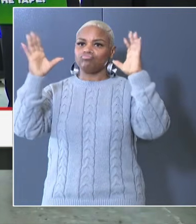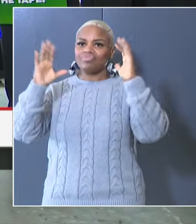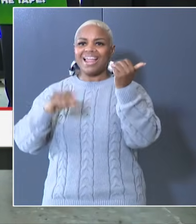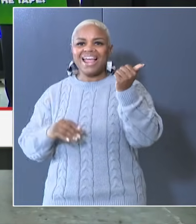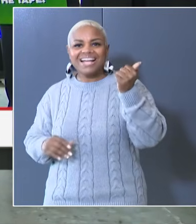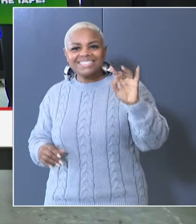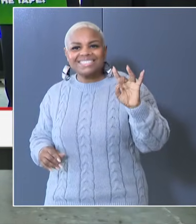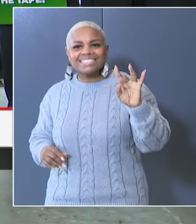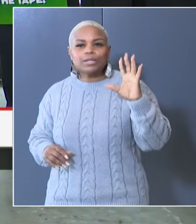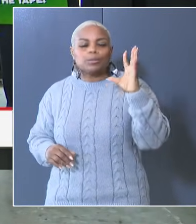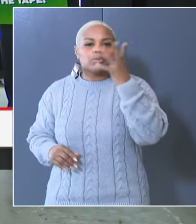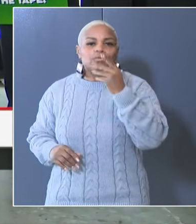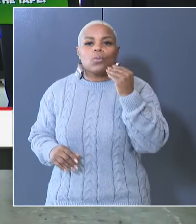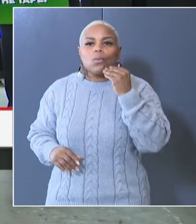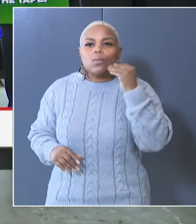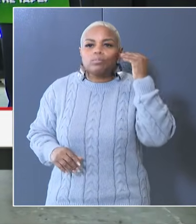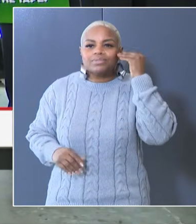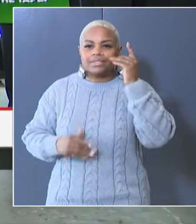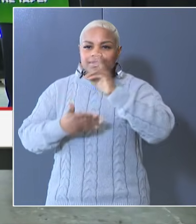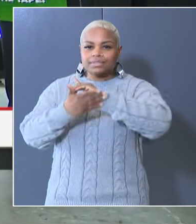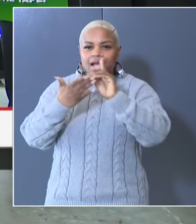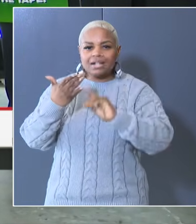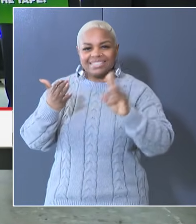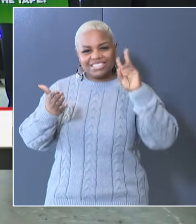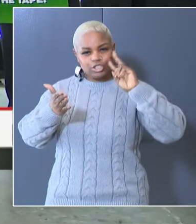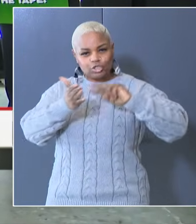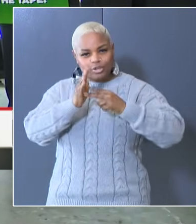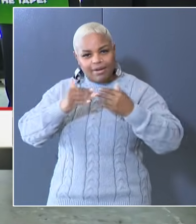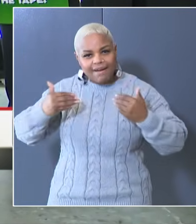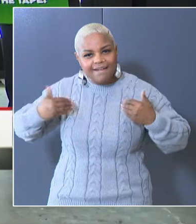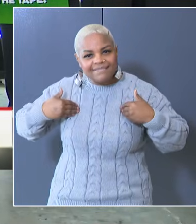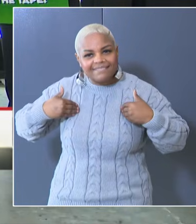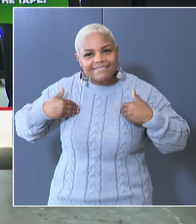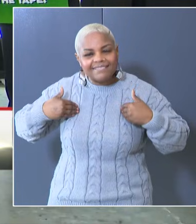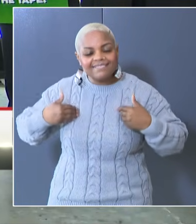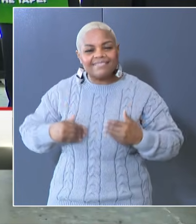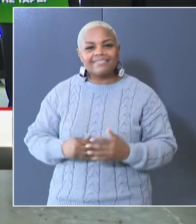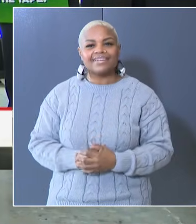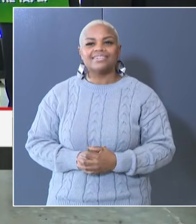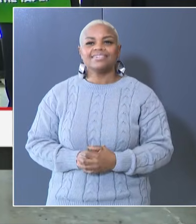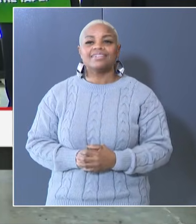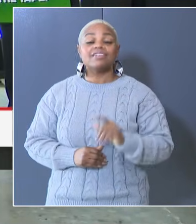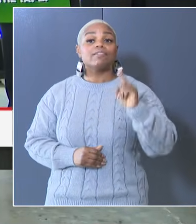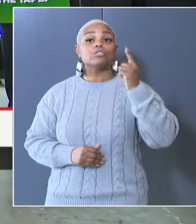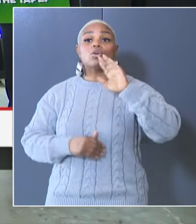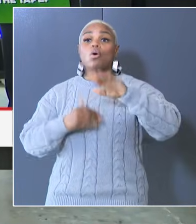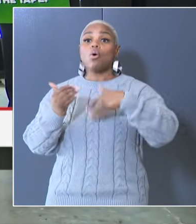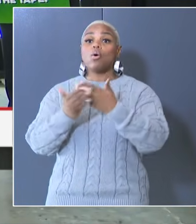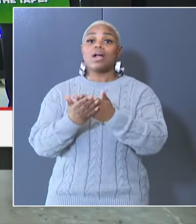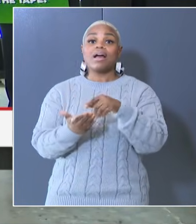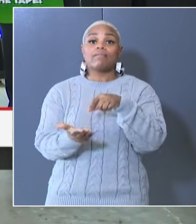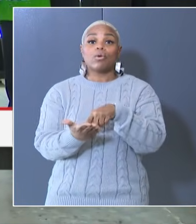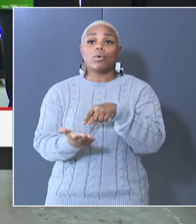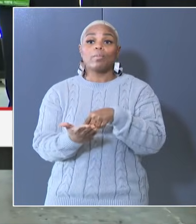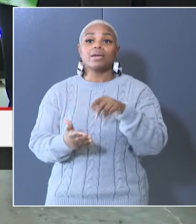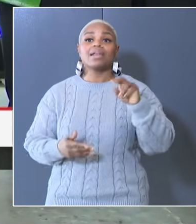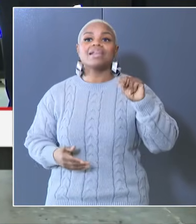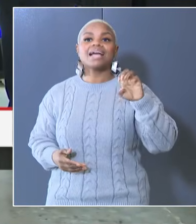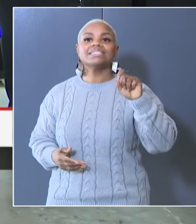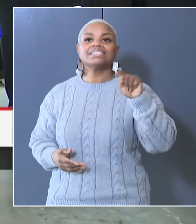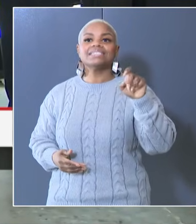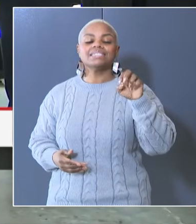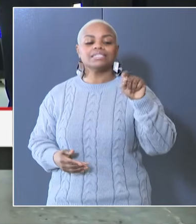and it is also the first all affordable net zero housing development in the District of Columbia.